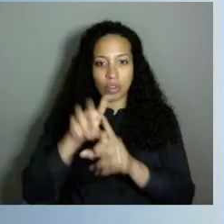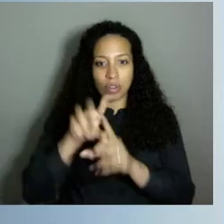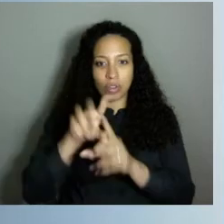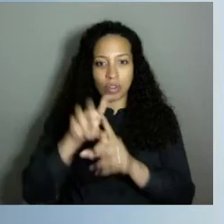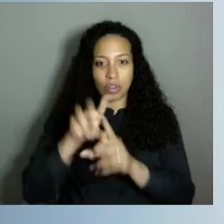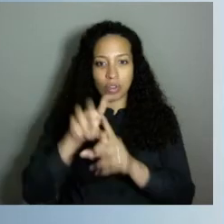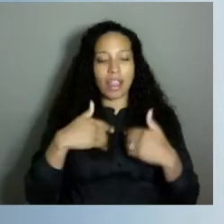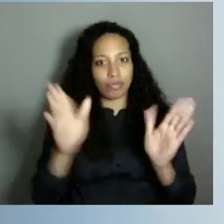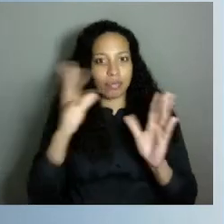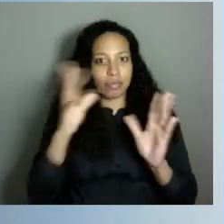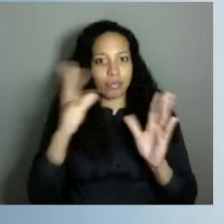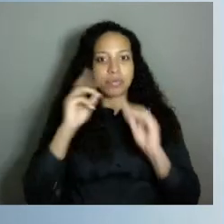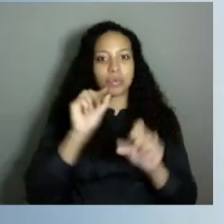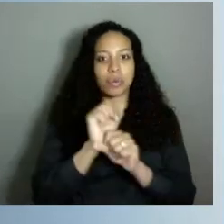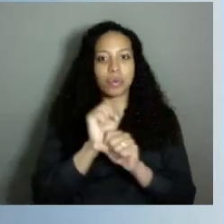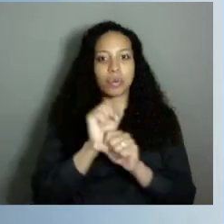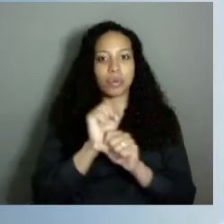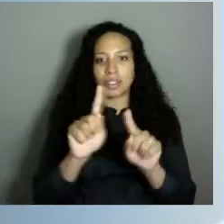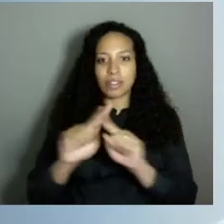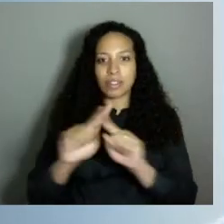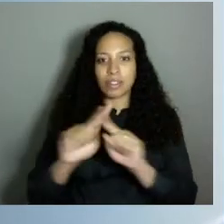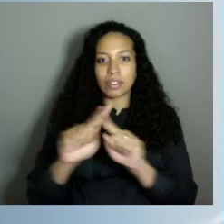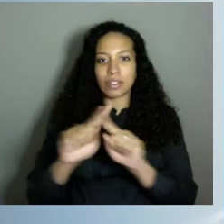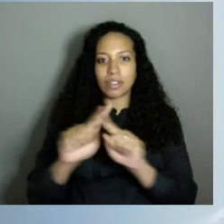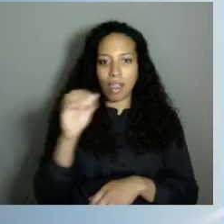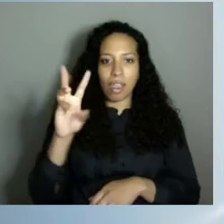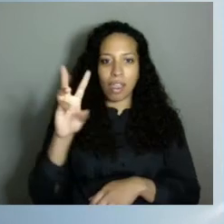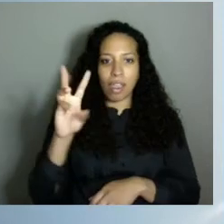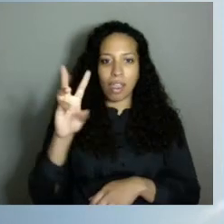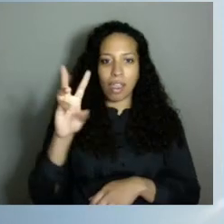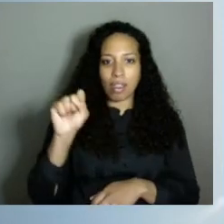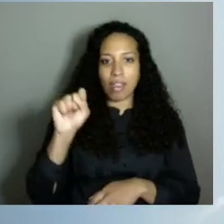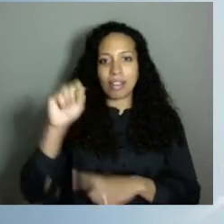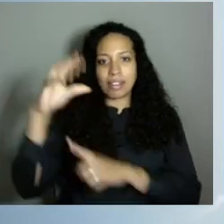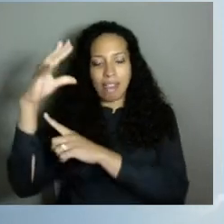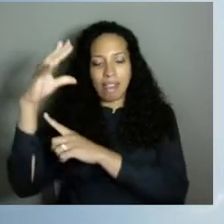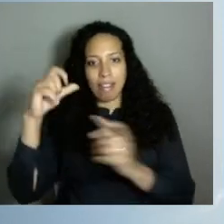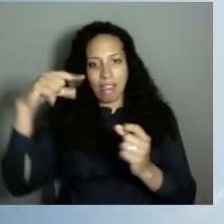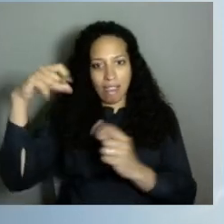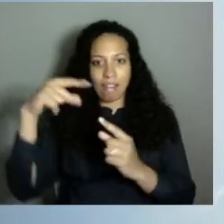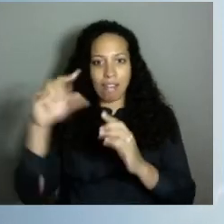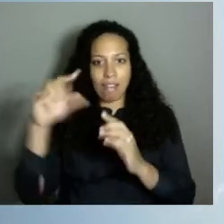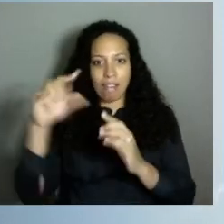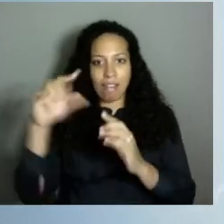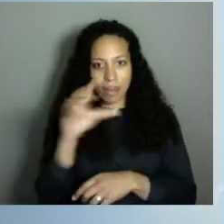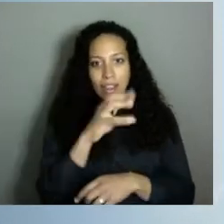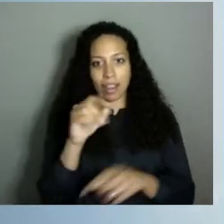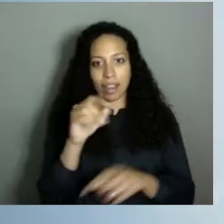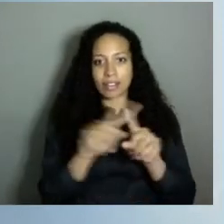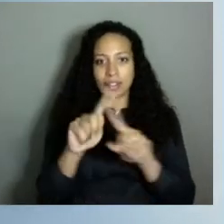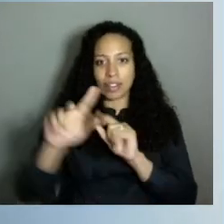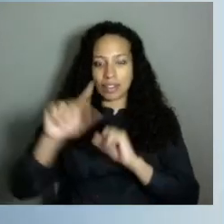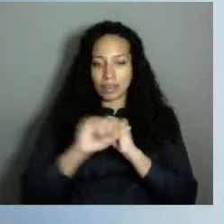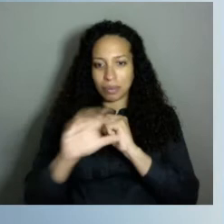cable, telco, wireless, and satellite companies, as well as TV content producers, broadcasters, and distributors. His